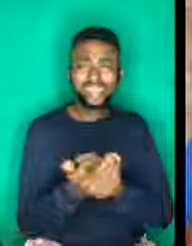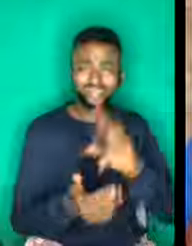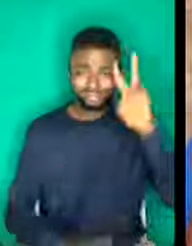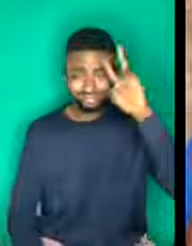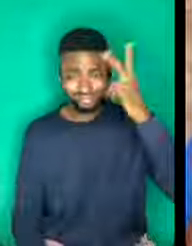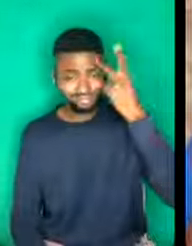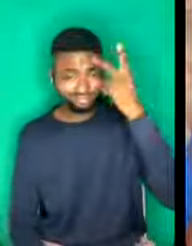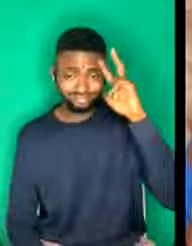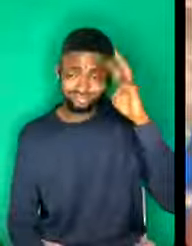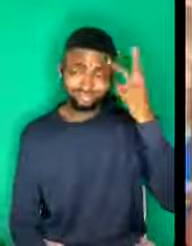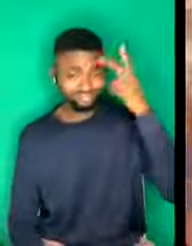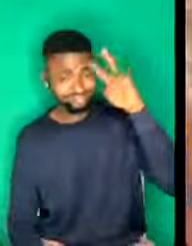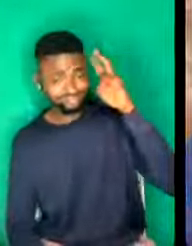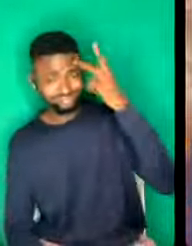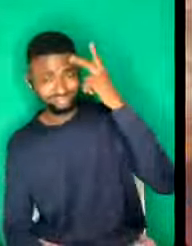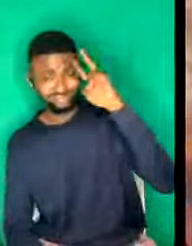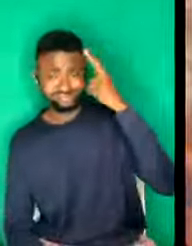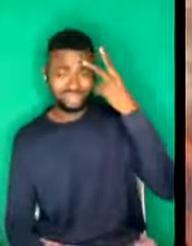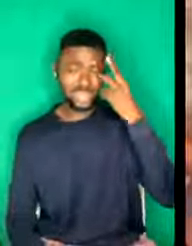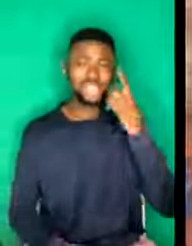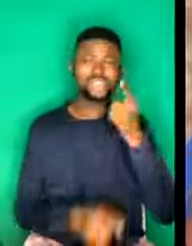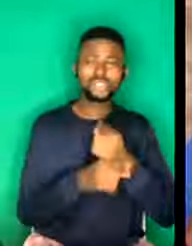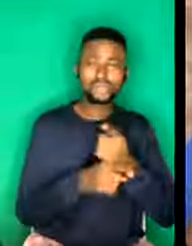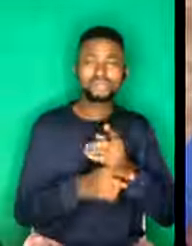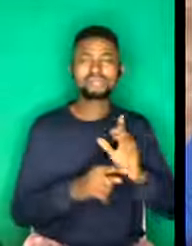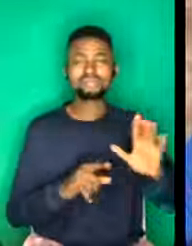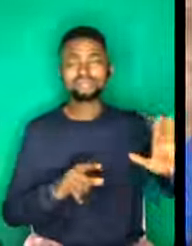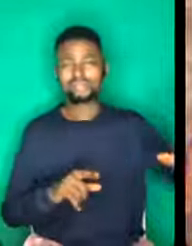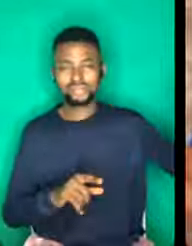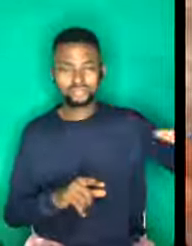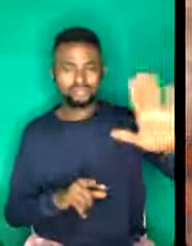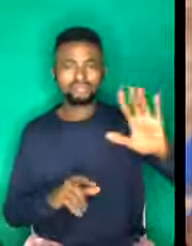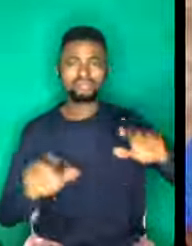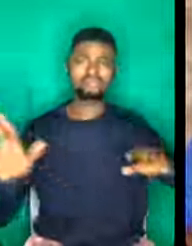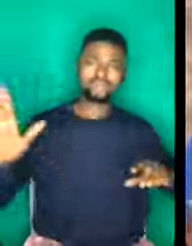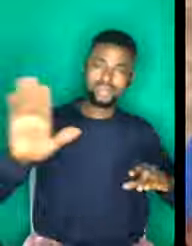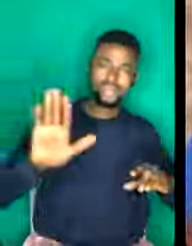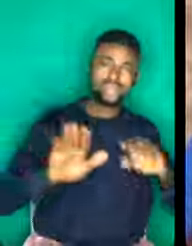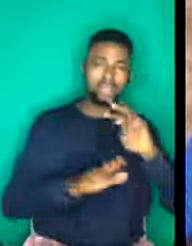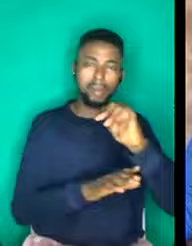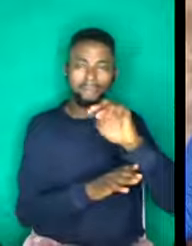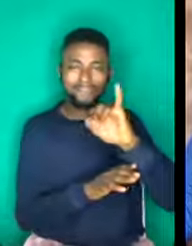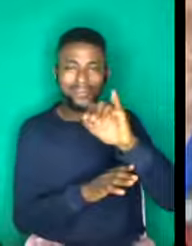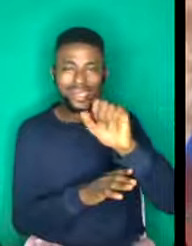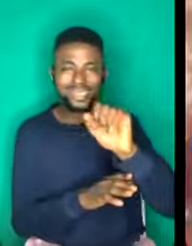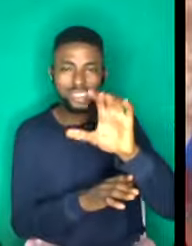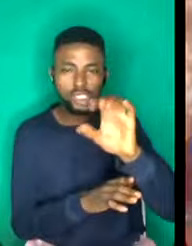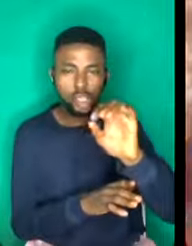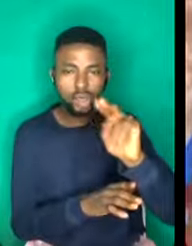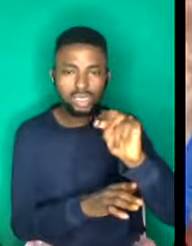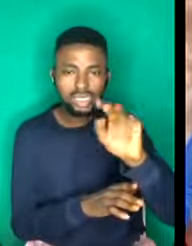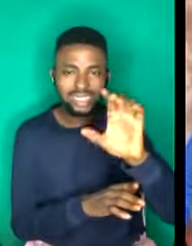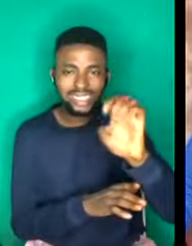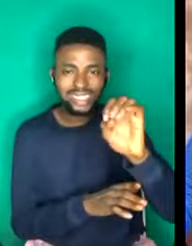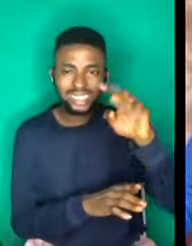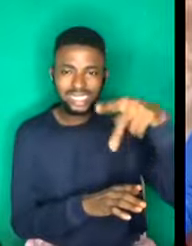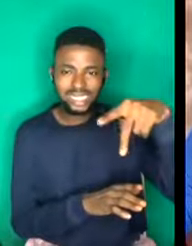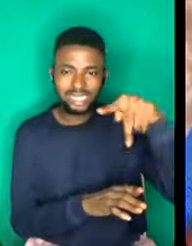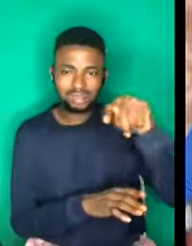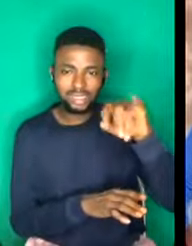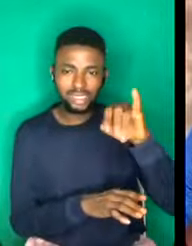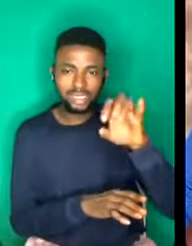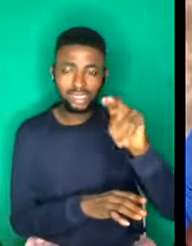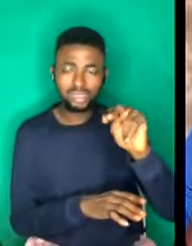just, it's their misconception, as the word is. They are just there. It doesn't have anything to